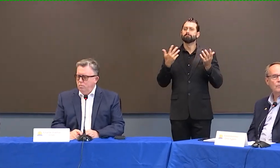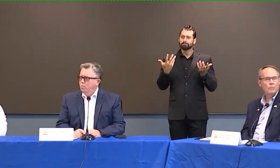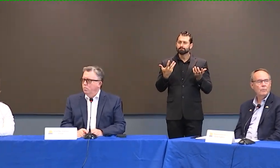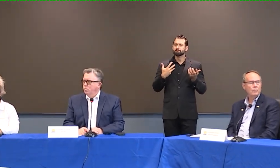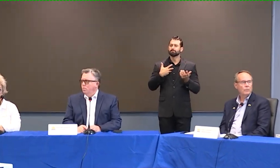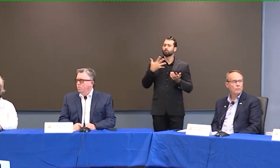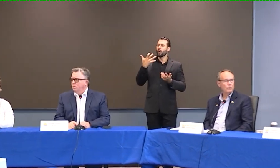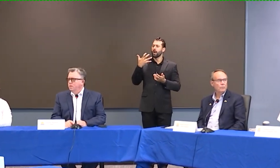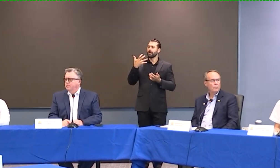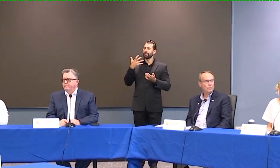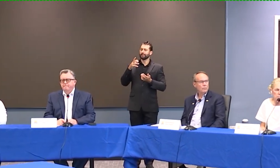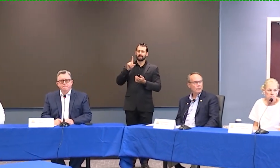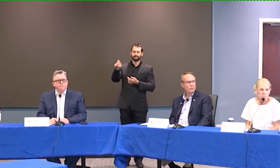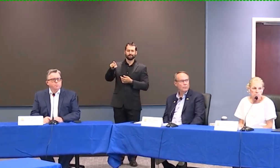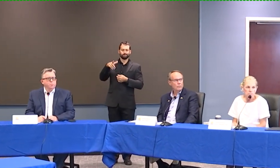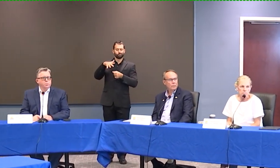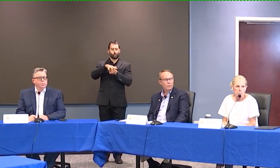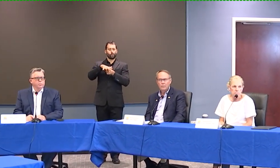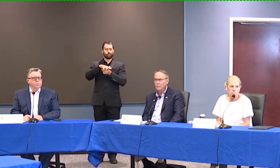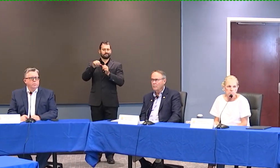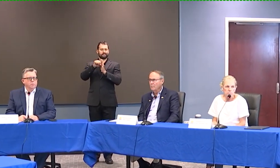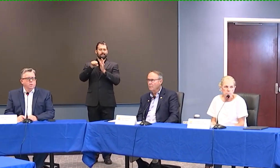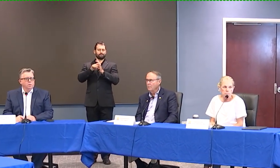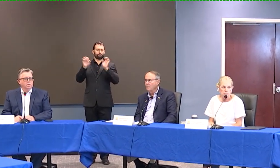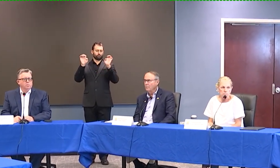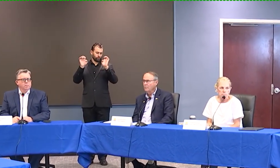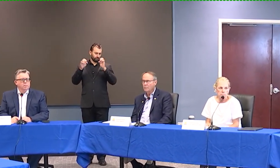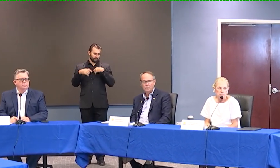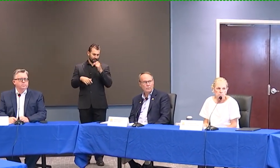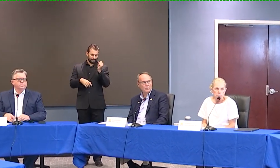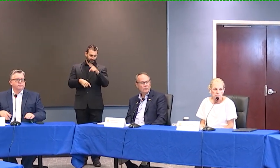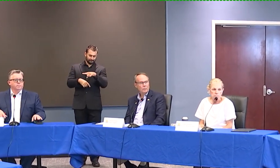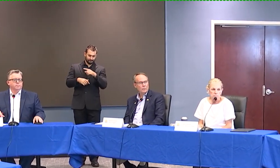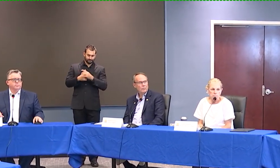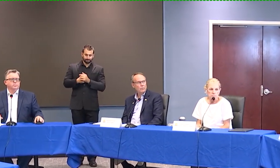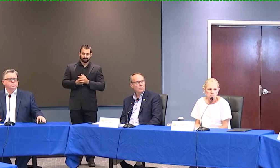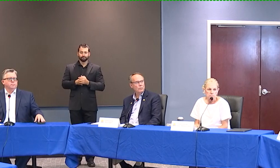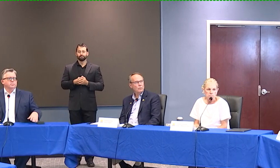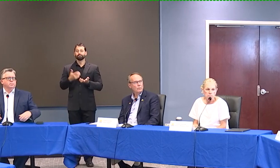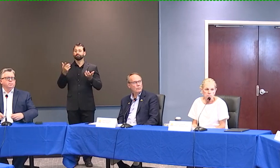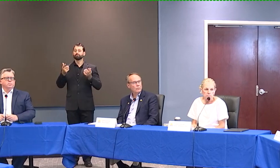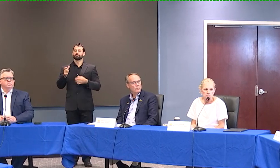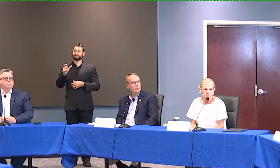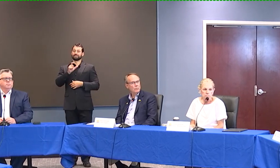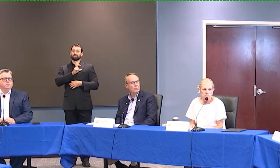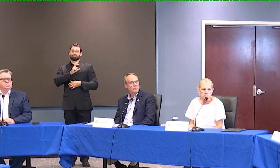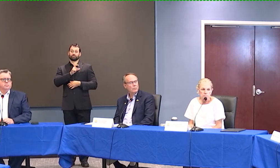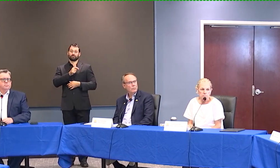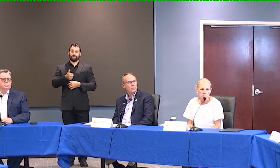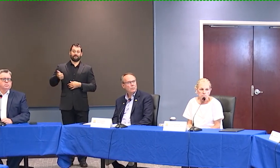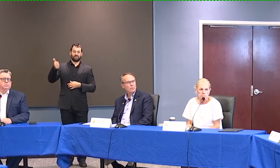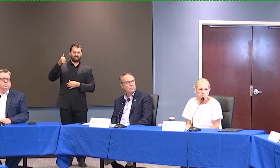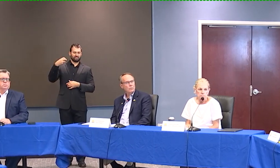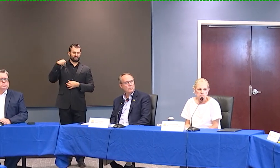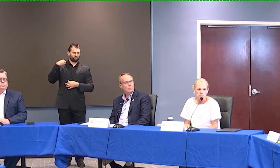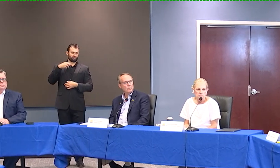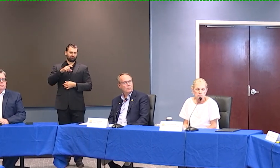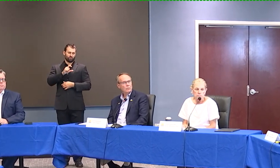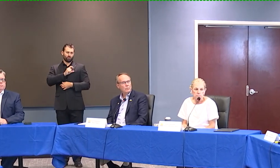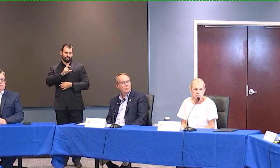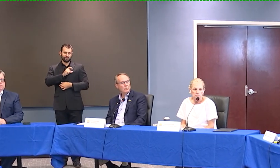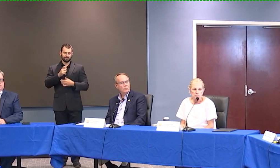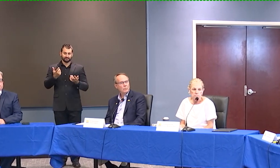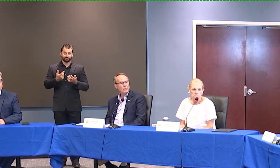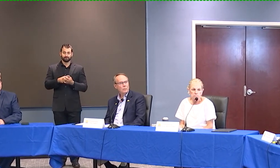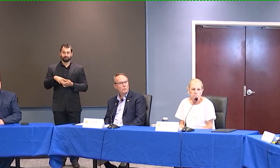authorizes the sheriff as a chief law enforcement officer and me as a county administrator take any unnecessary actions in case